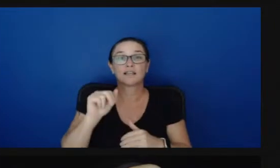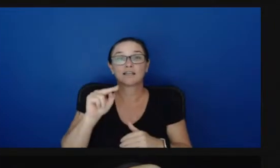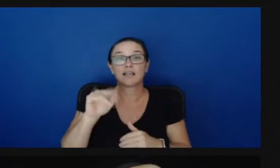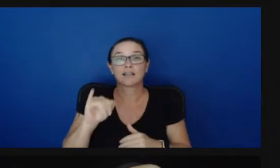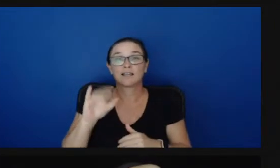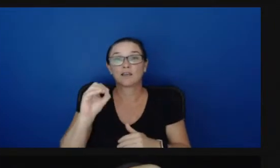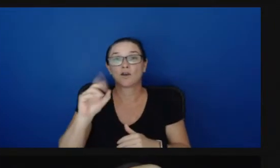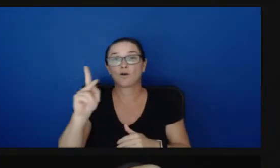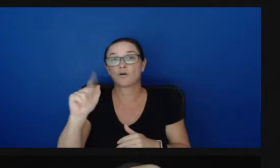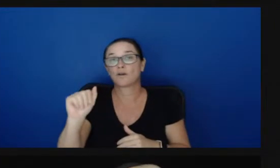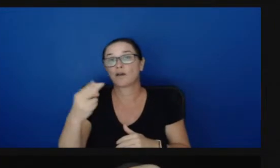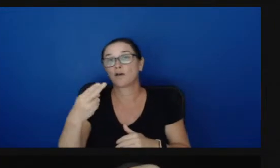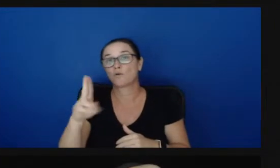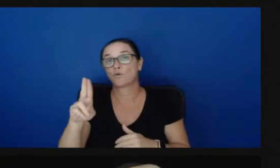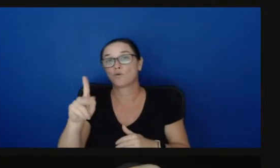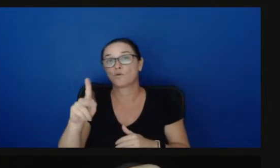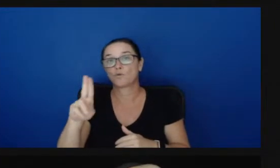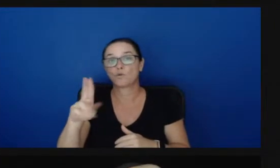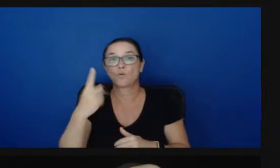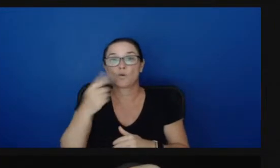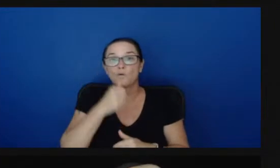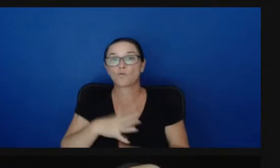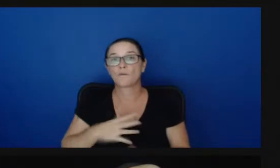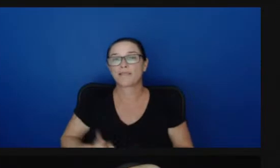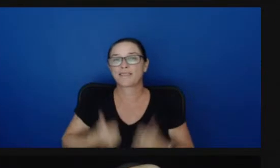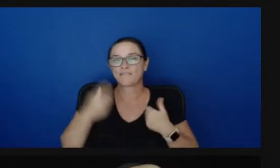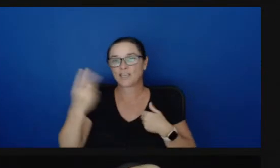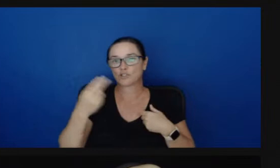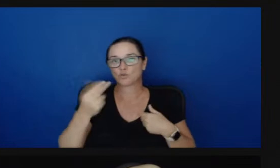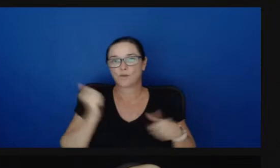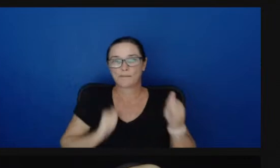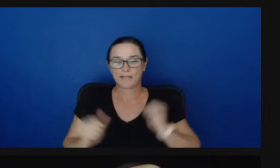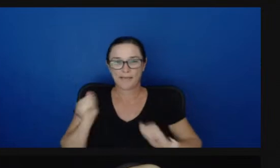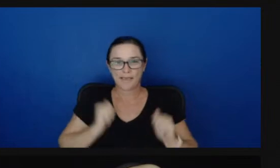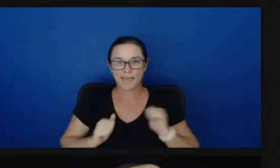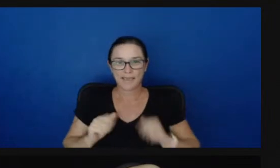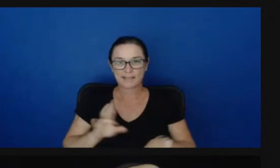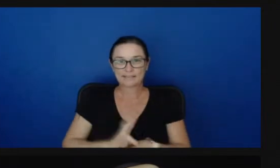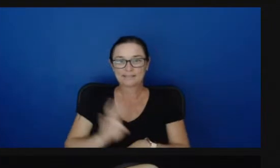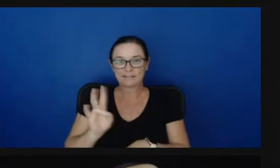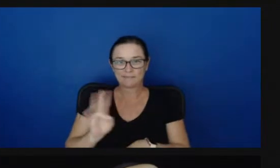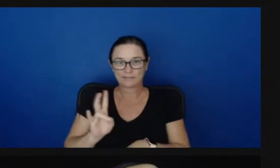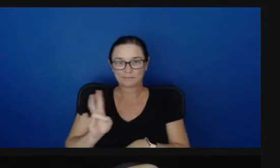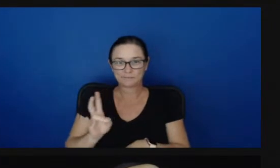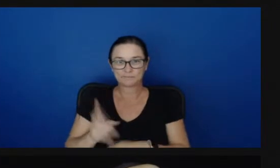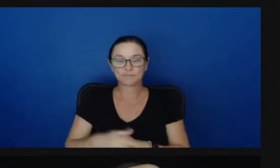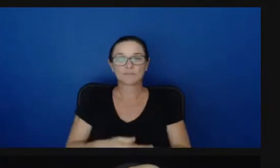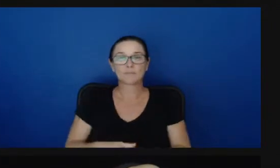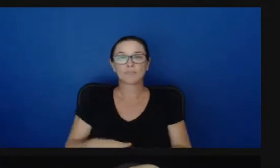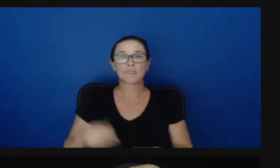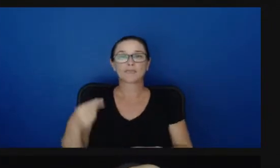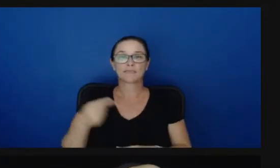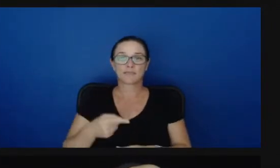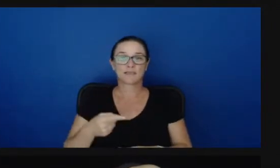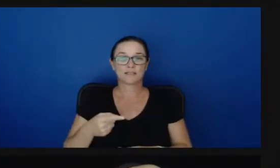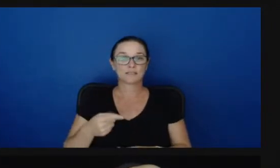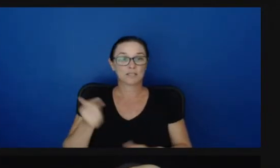Okahuku, a one-woman living history play, 7 p.m. This is a